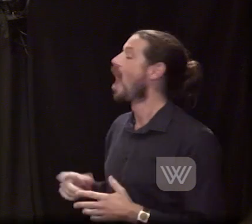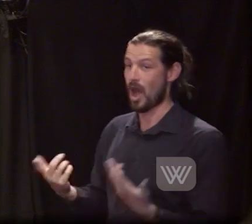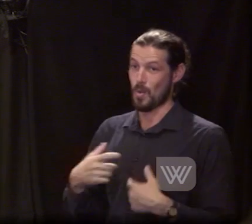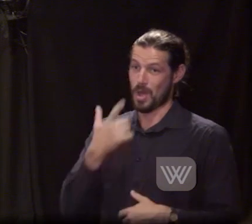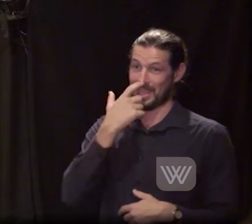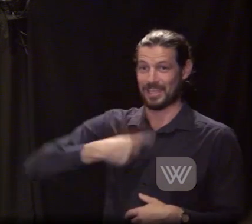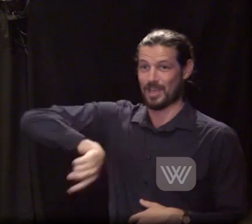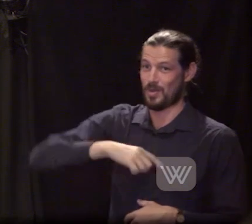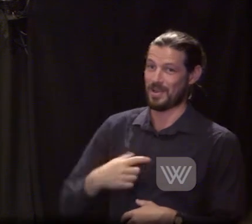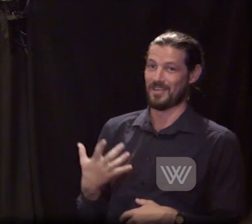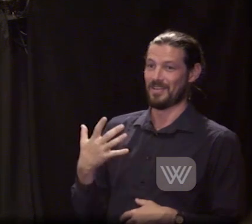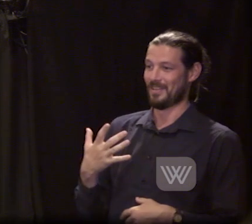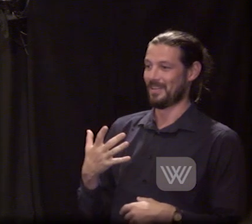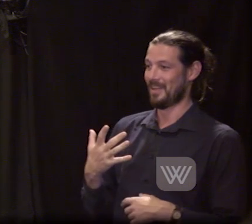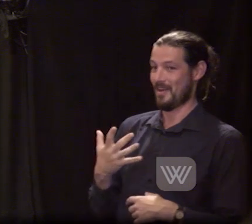I'm not going to go there with that joke.